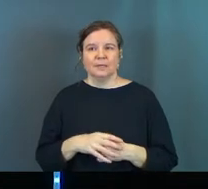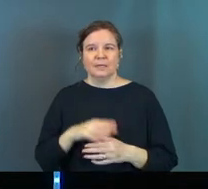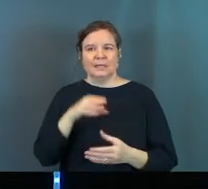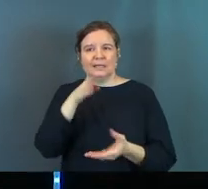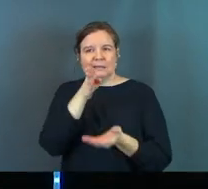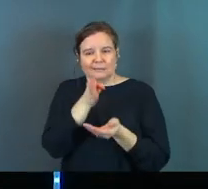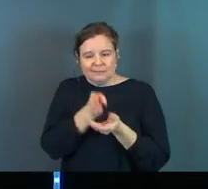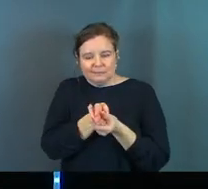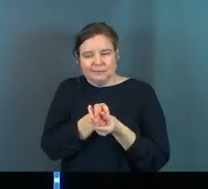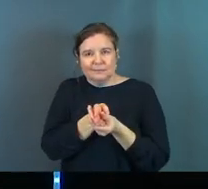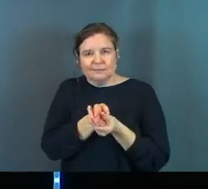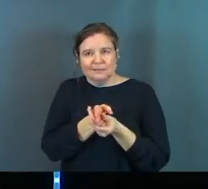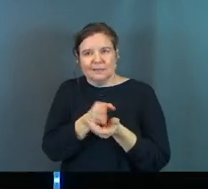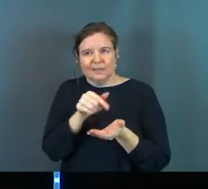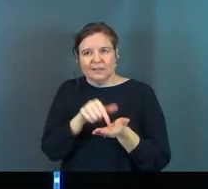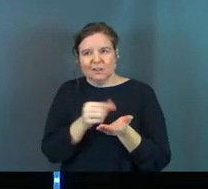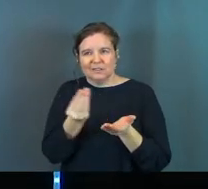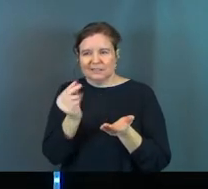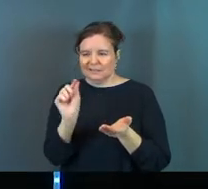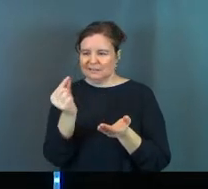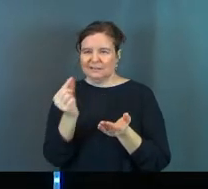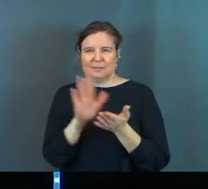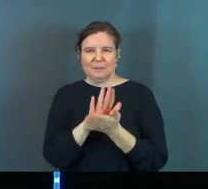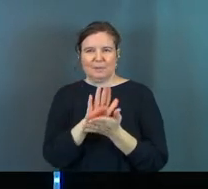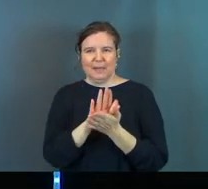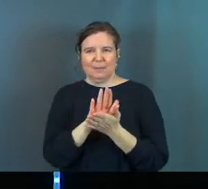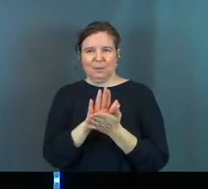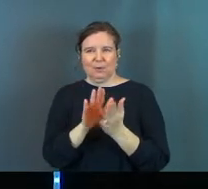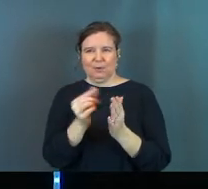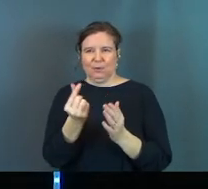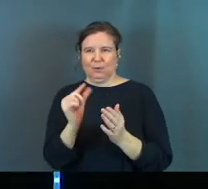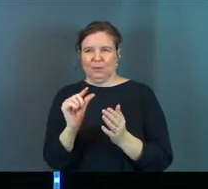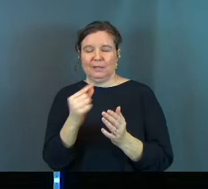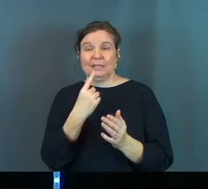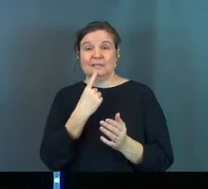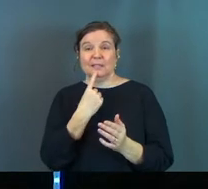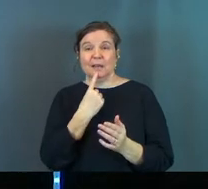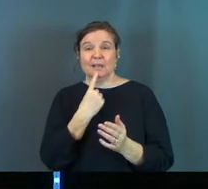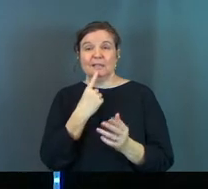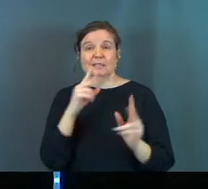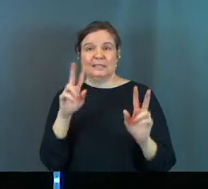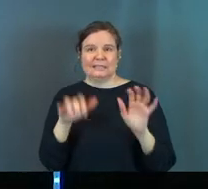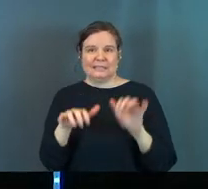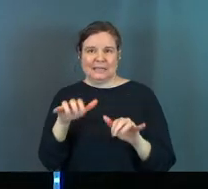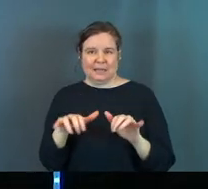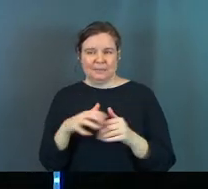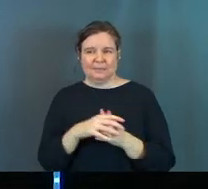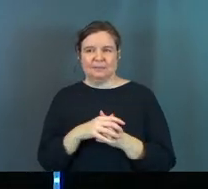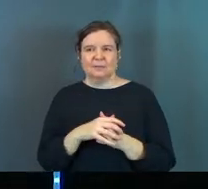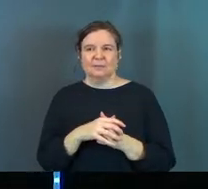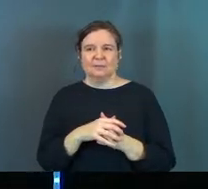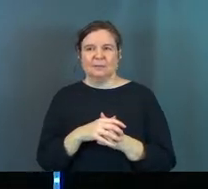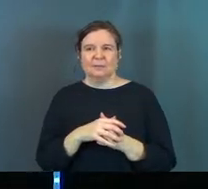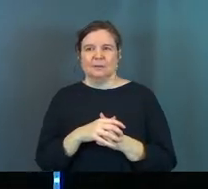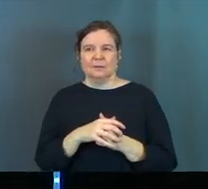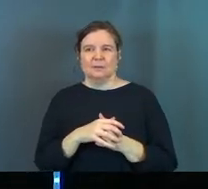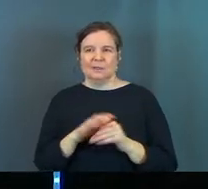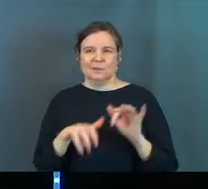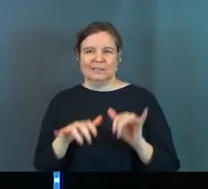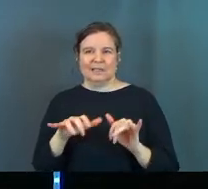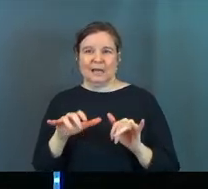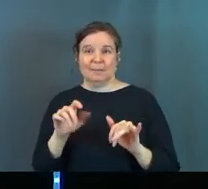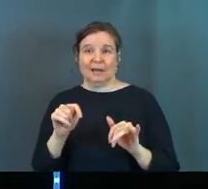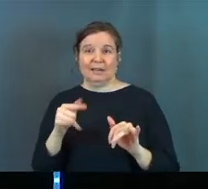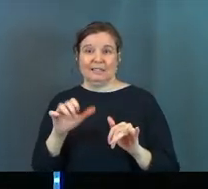in here, there's this little piece of paper, and it says, it's typed, right? On a